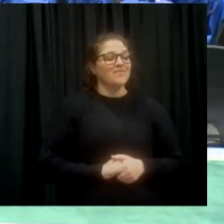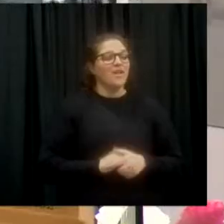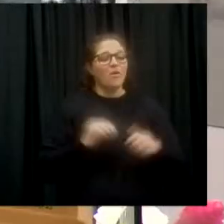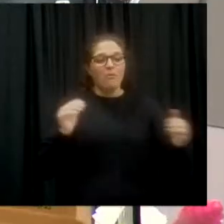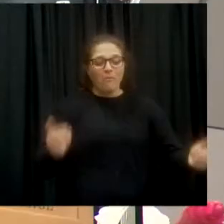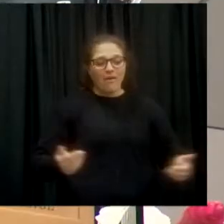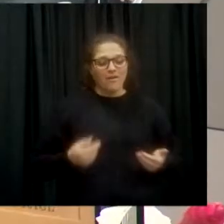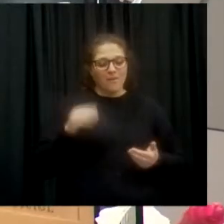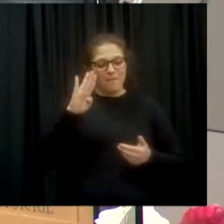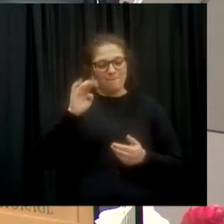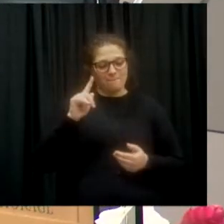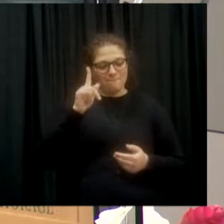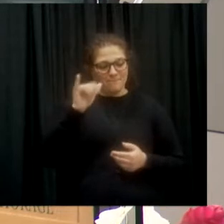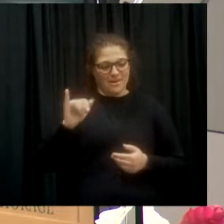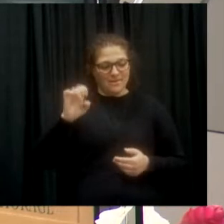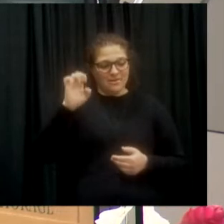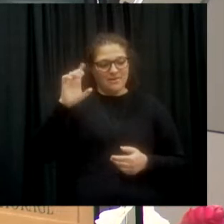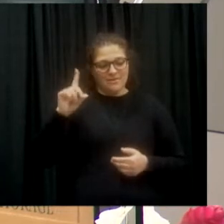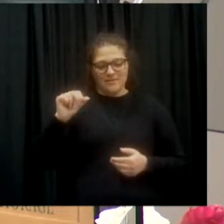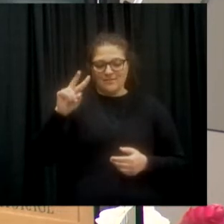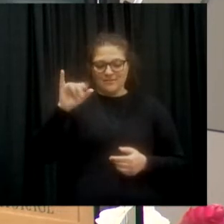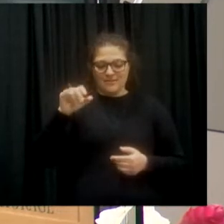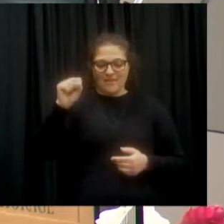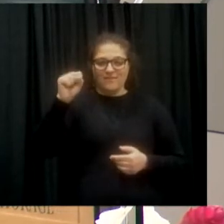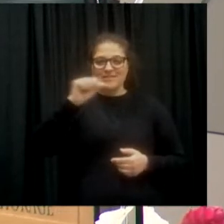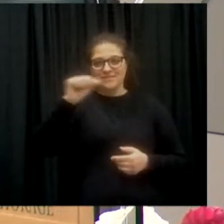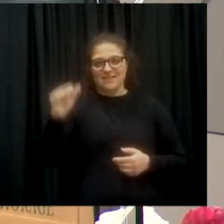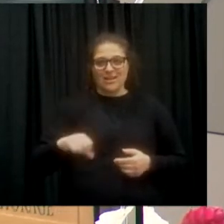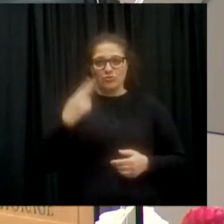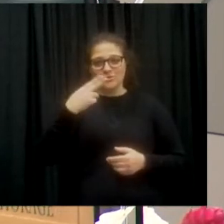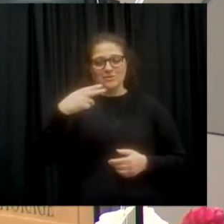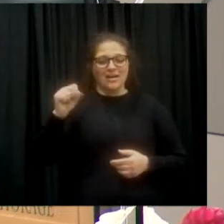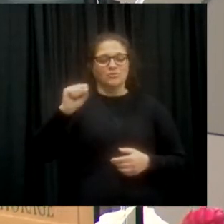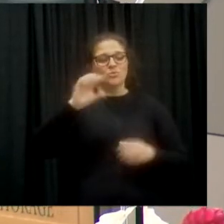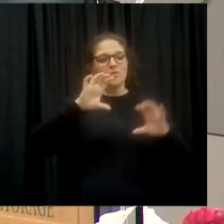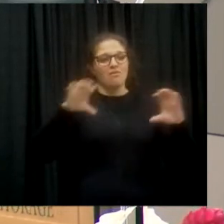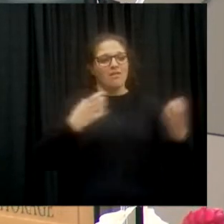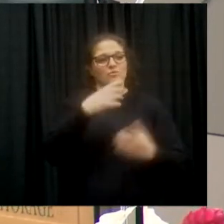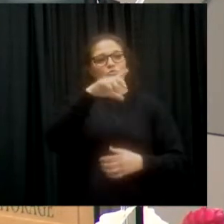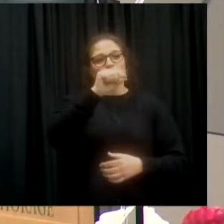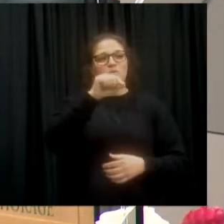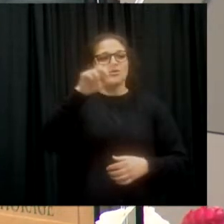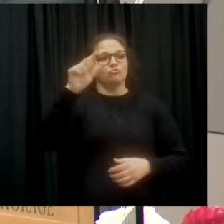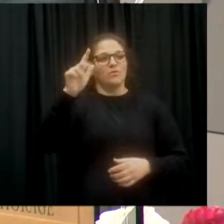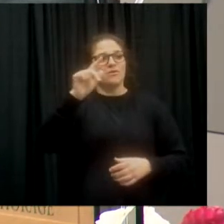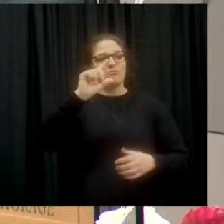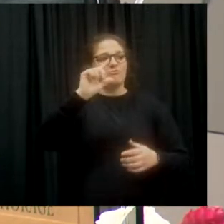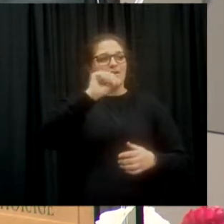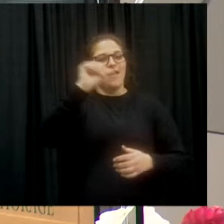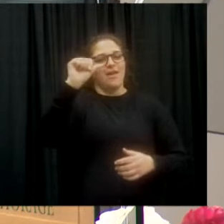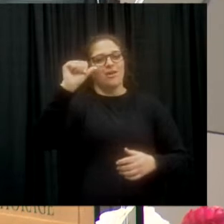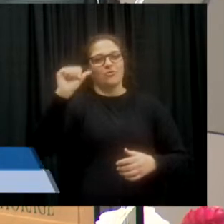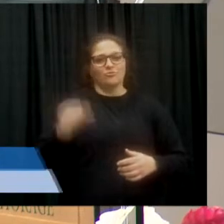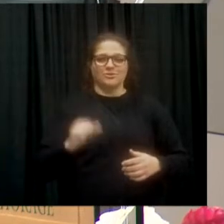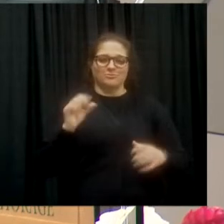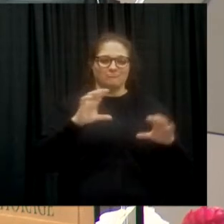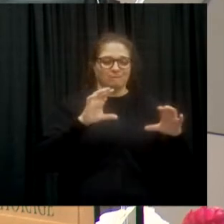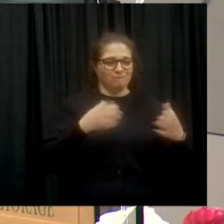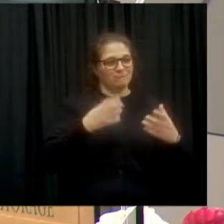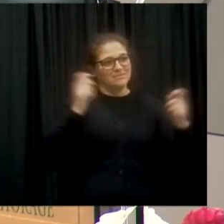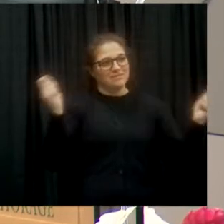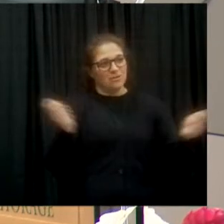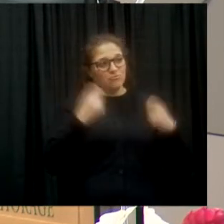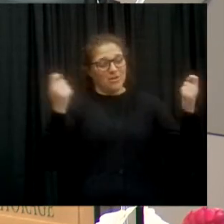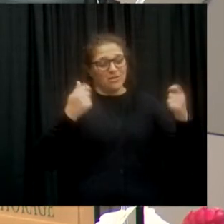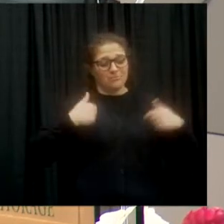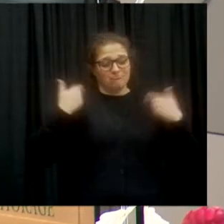Welcome to the Bettye Davis Anchorage High School Class of 2023 graduation ceremony. My name is Ron Brown. I'll be